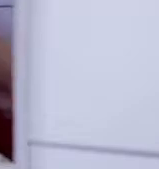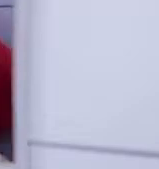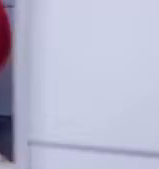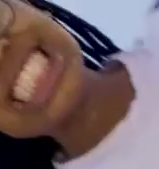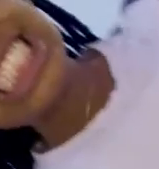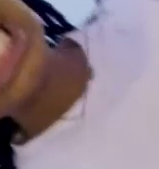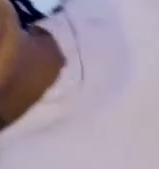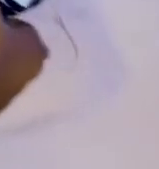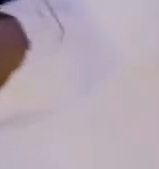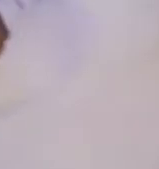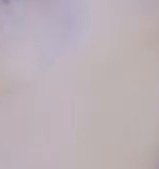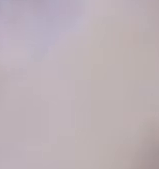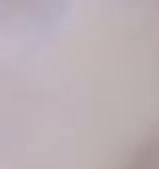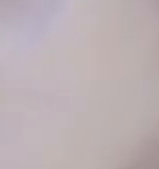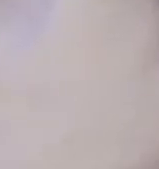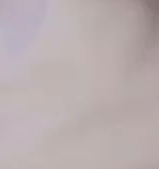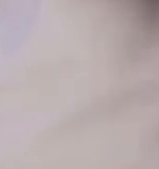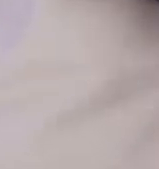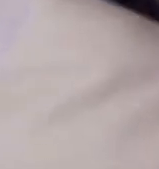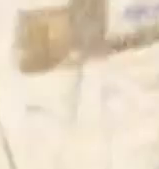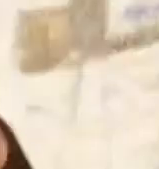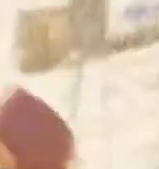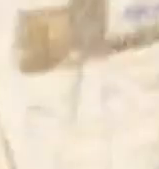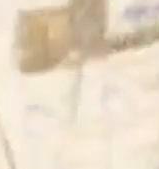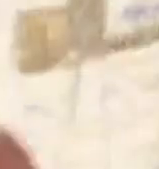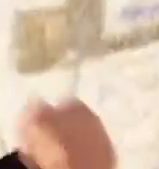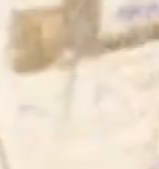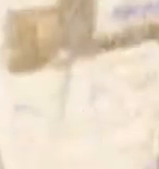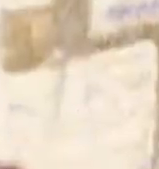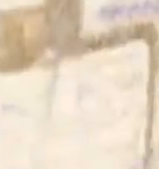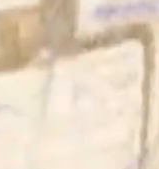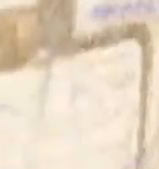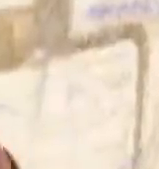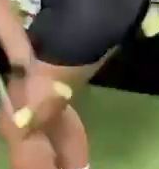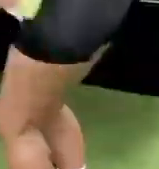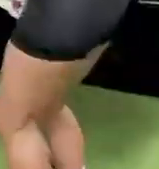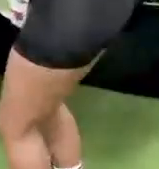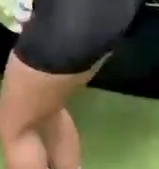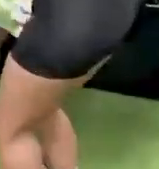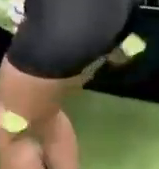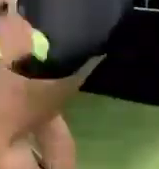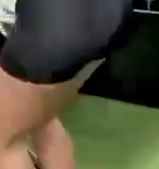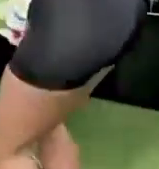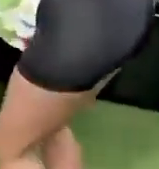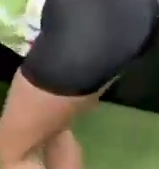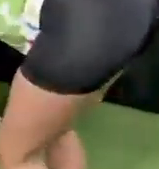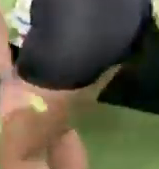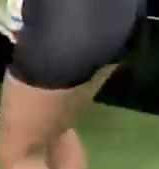We'll be right back.